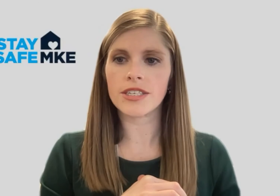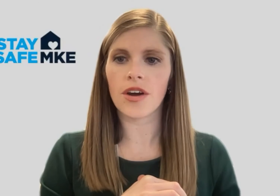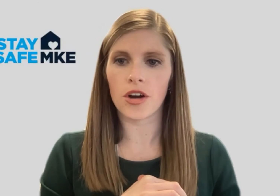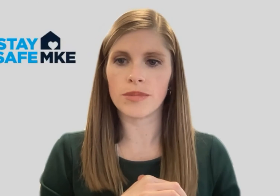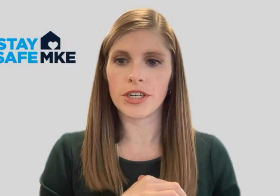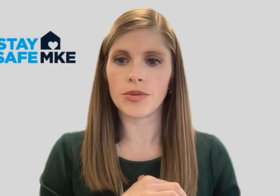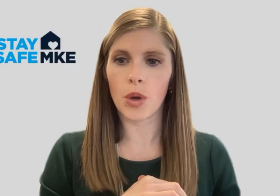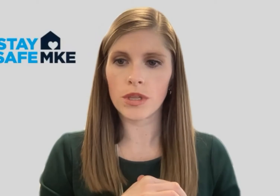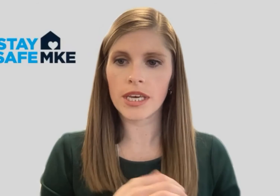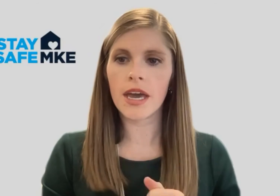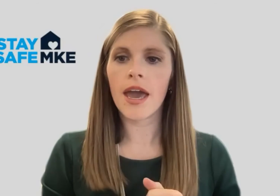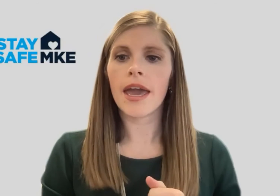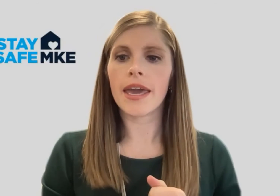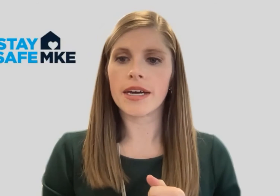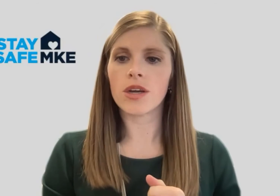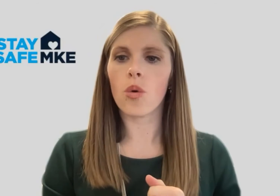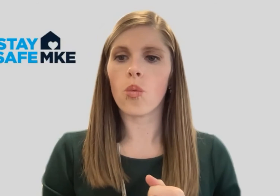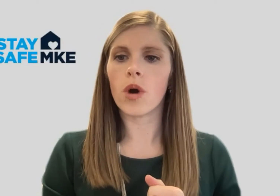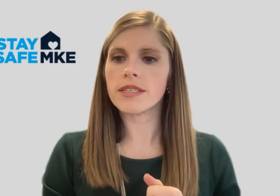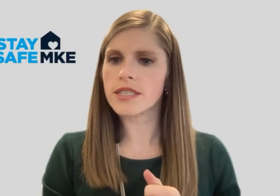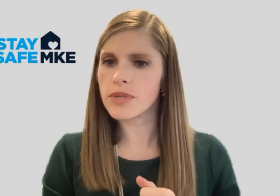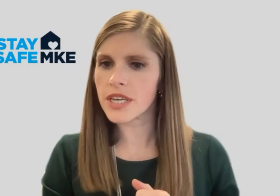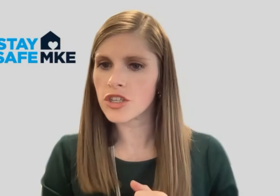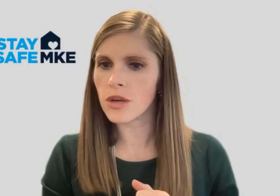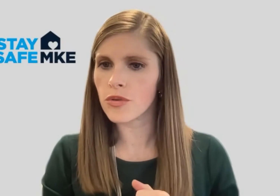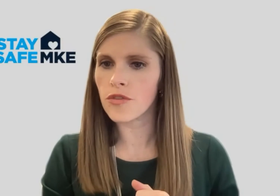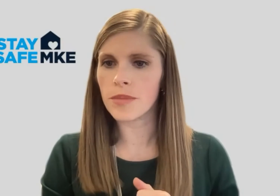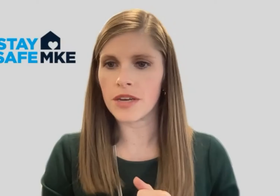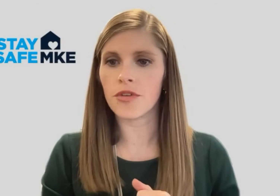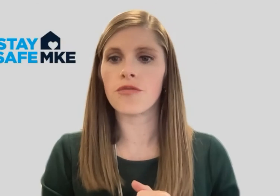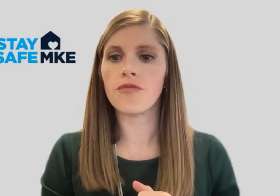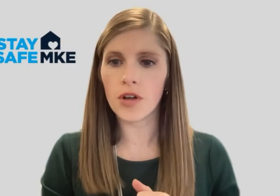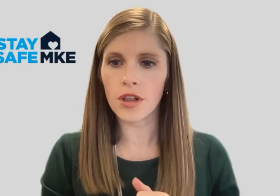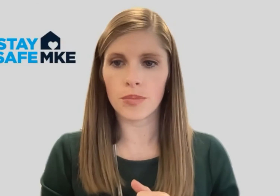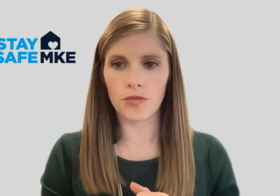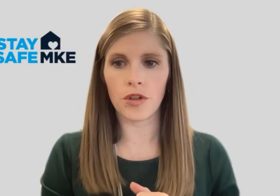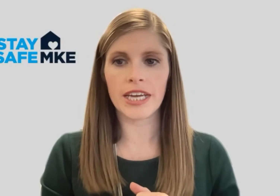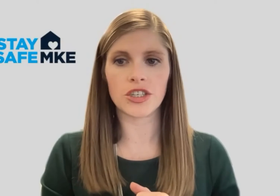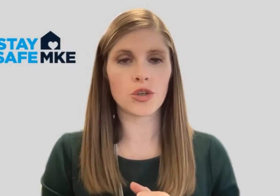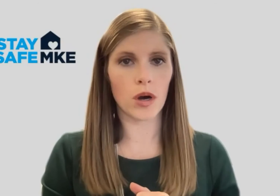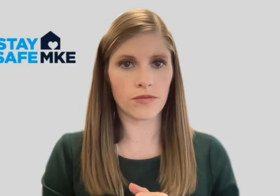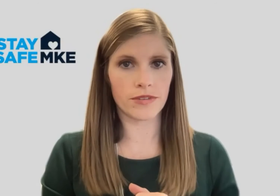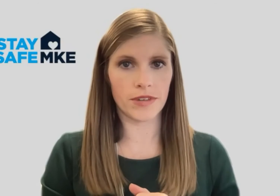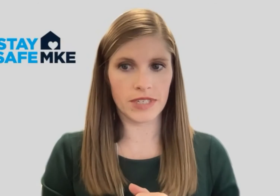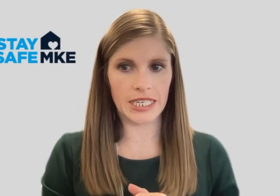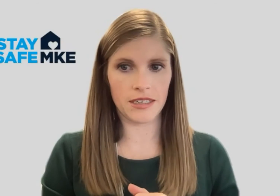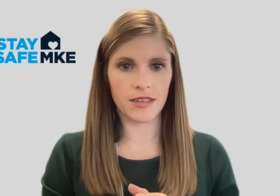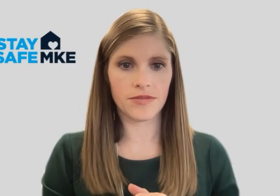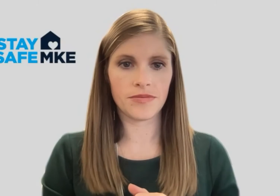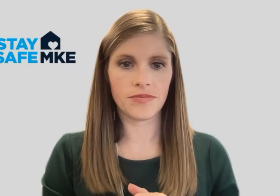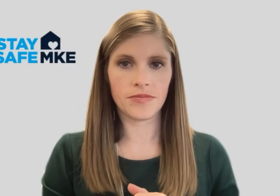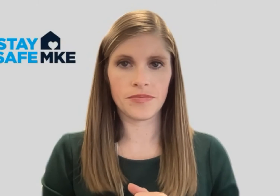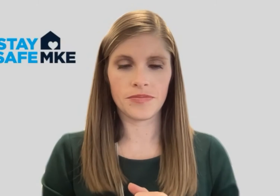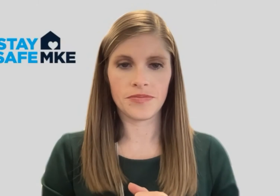can get into arms here locally? And what does the potential approval mean for full approval ages 12 to